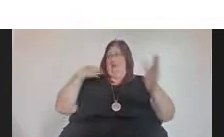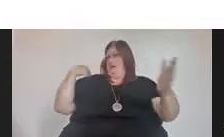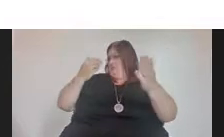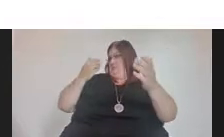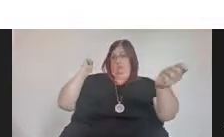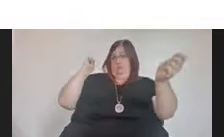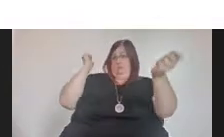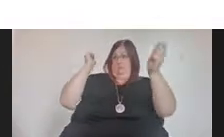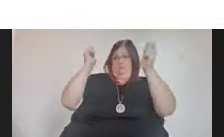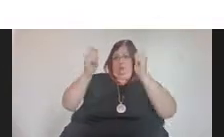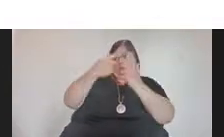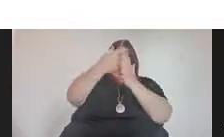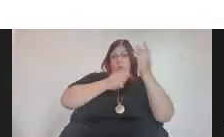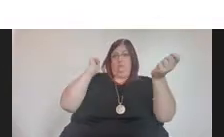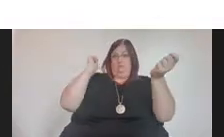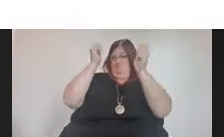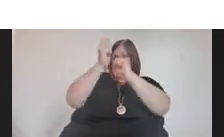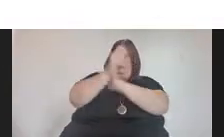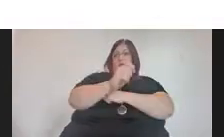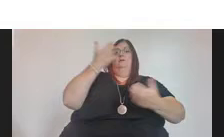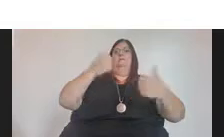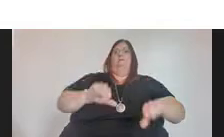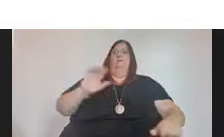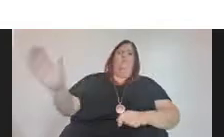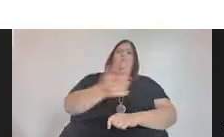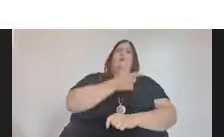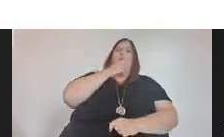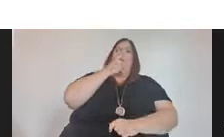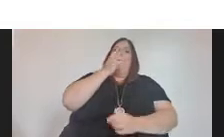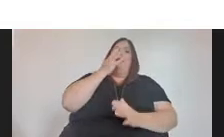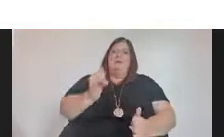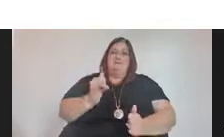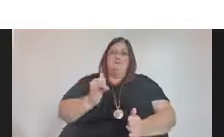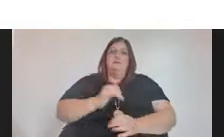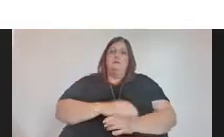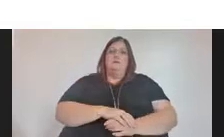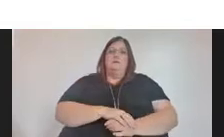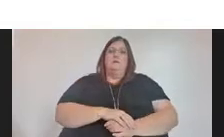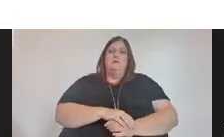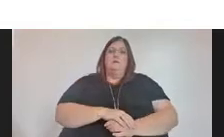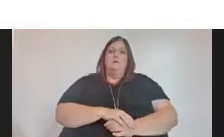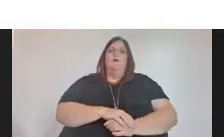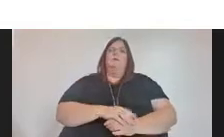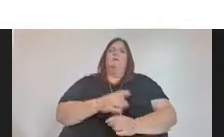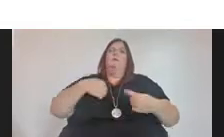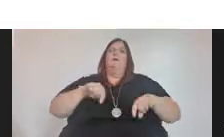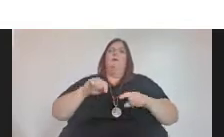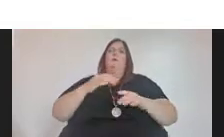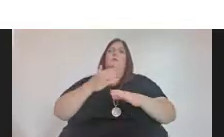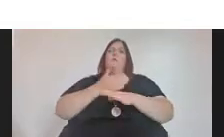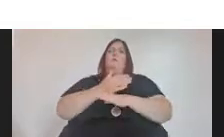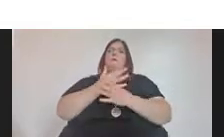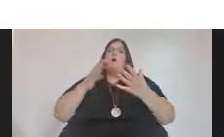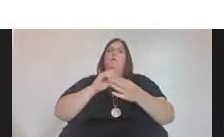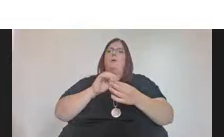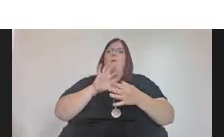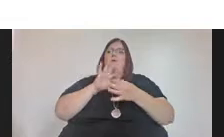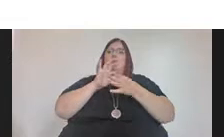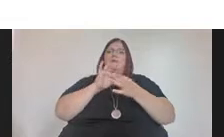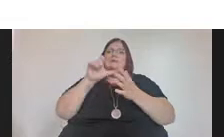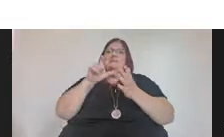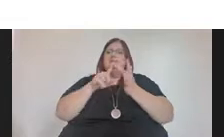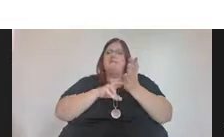has continued to evolve. What that meant was that once we were established, we were able to work very, very closely with the Civil